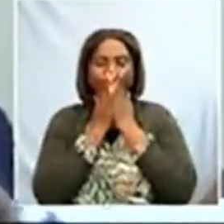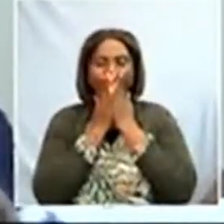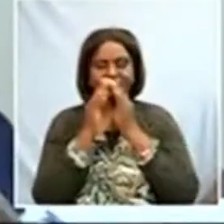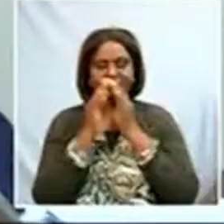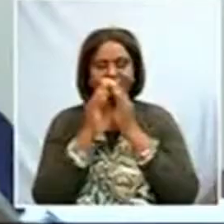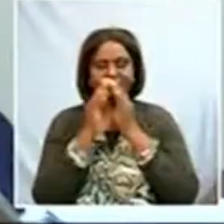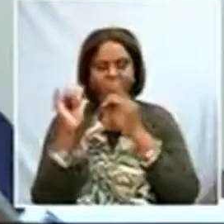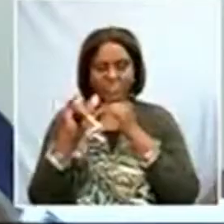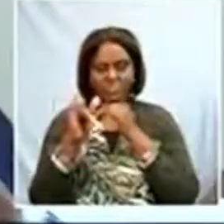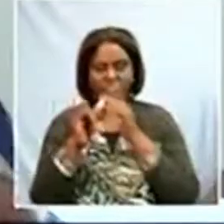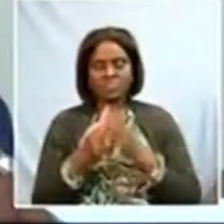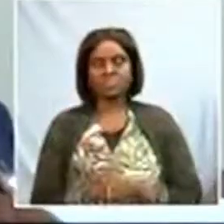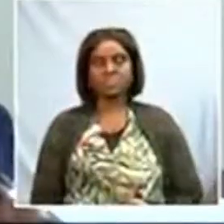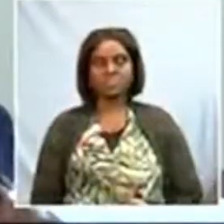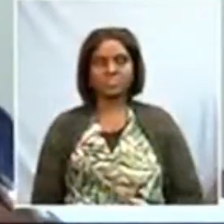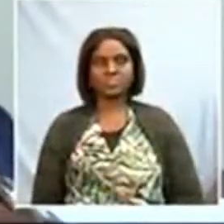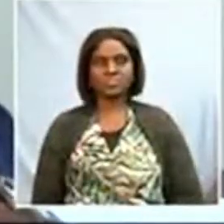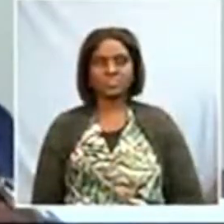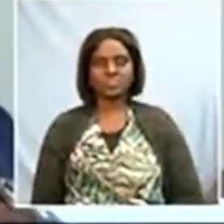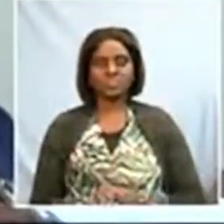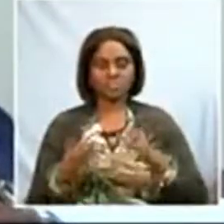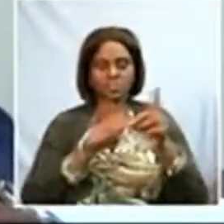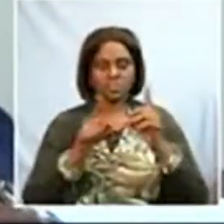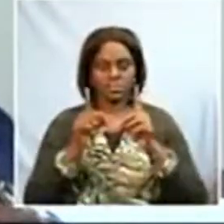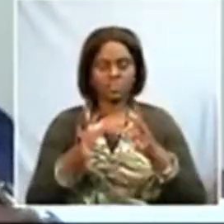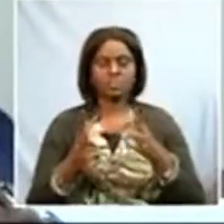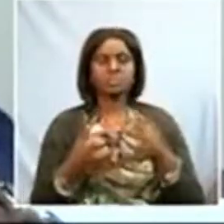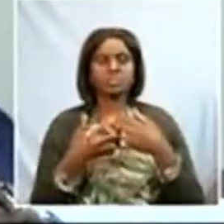Yes, Director Engineering,